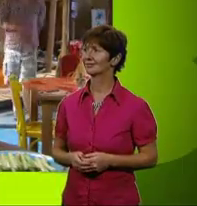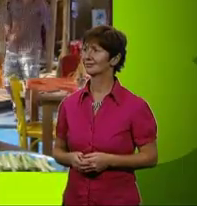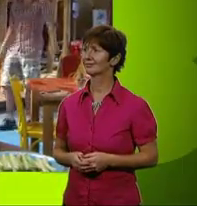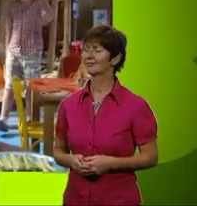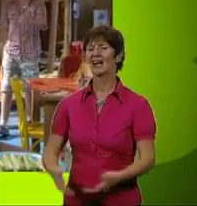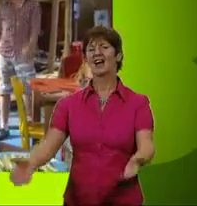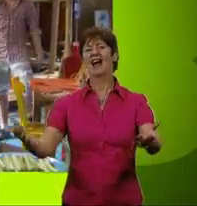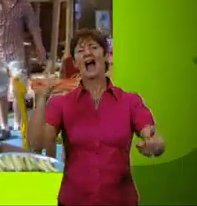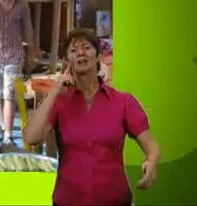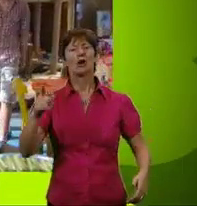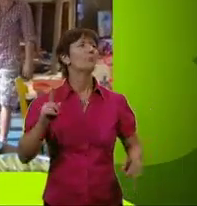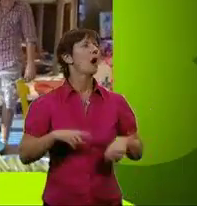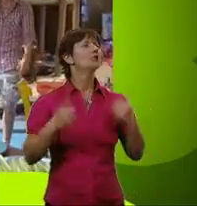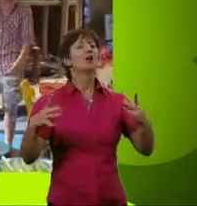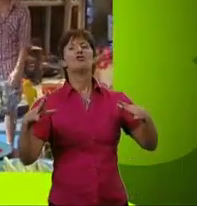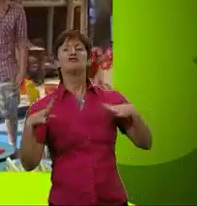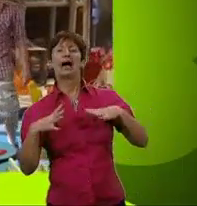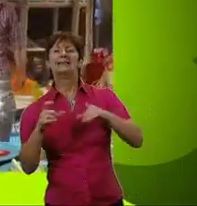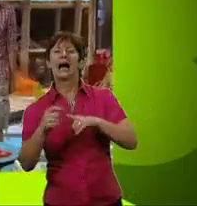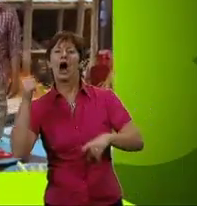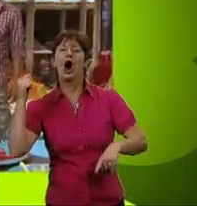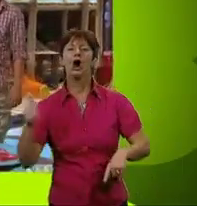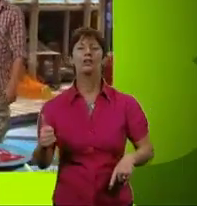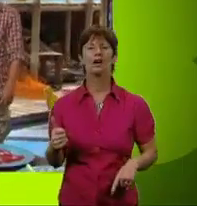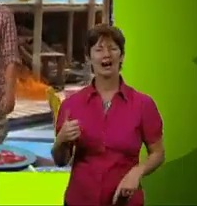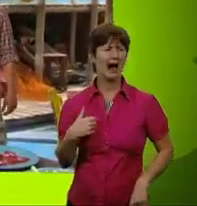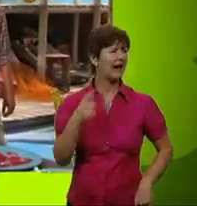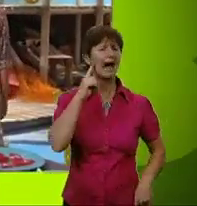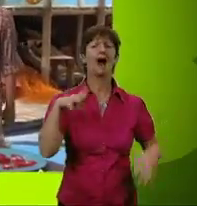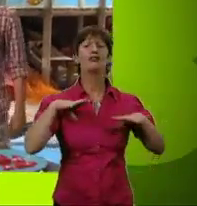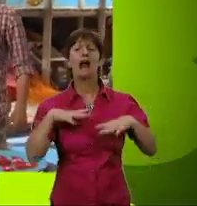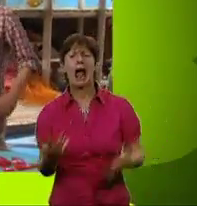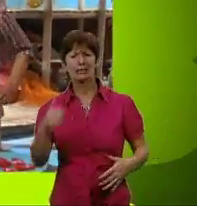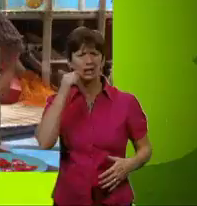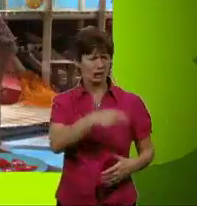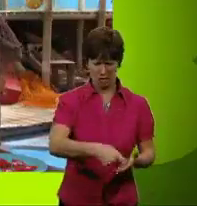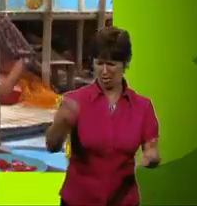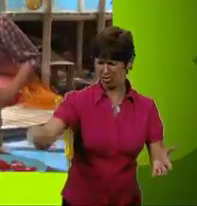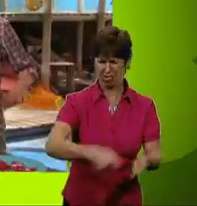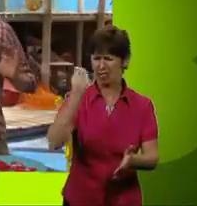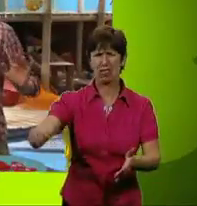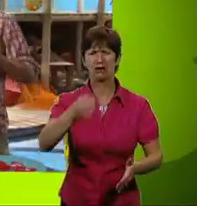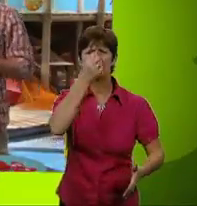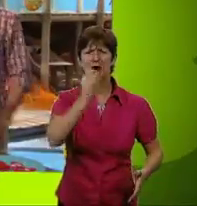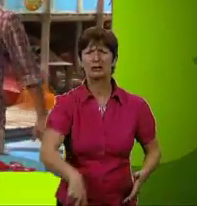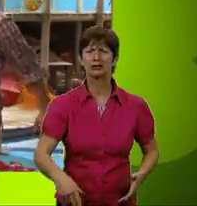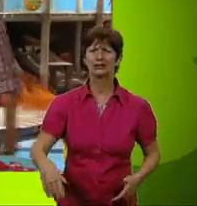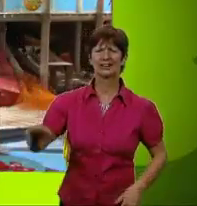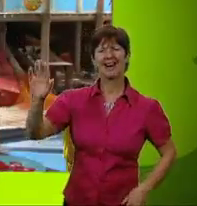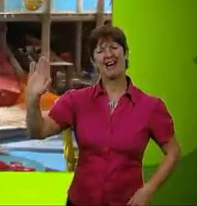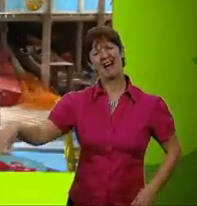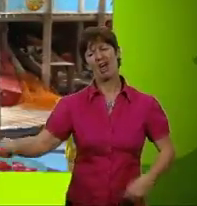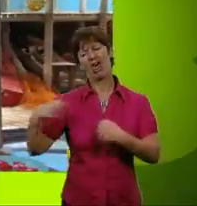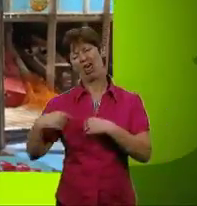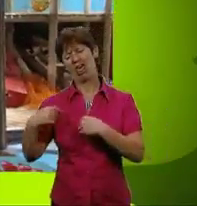Freedom! I knew you couldn't take the whole day off. How can I relax, knowing you were serving sloppy salad? Yeah, I mean, I'd hate to get busted by the carrot